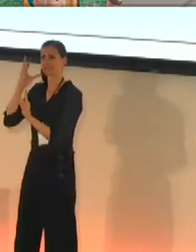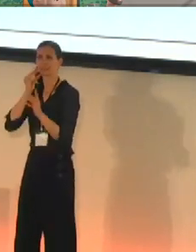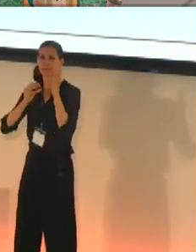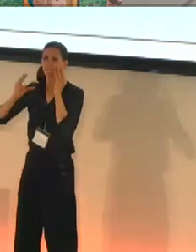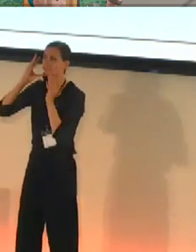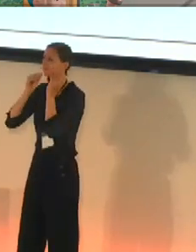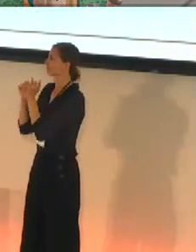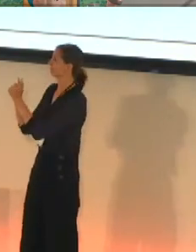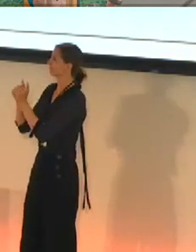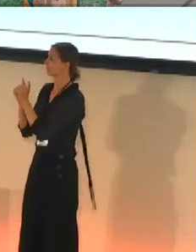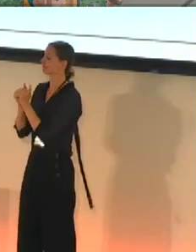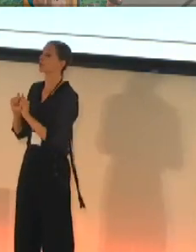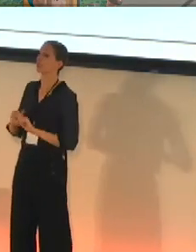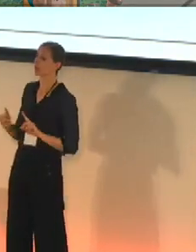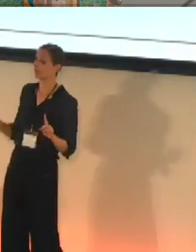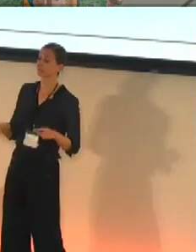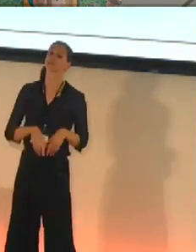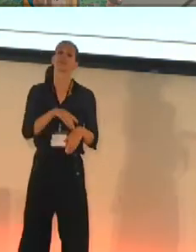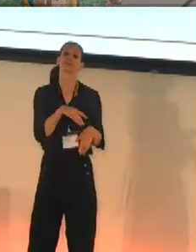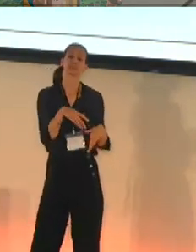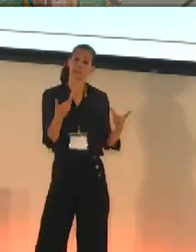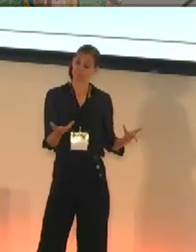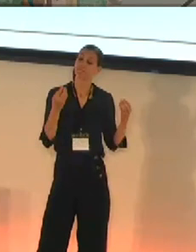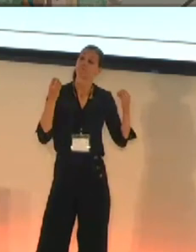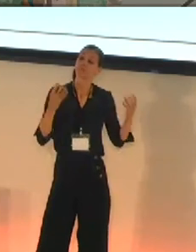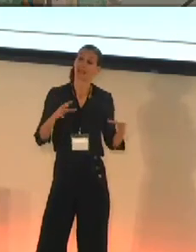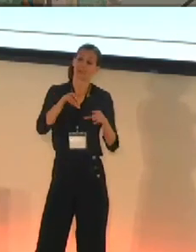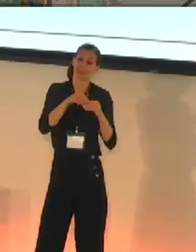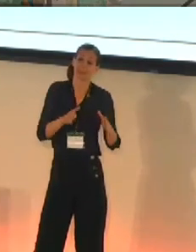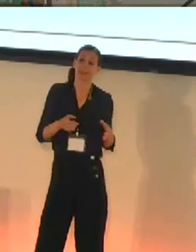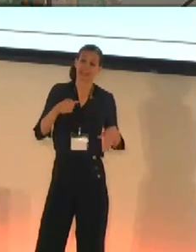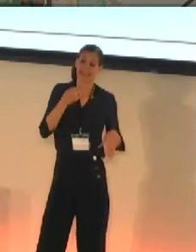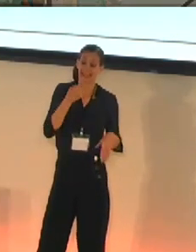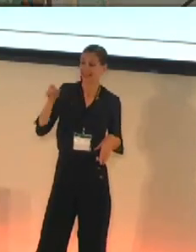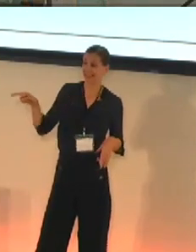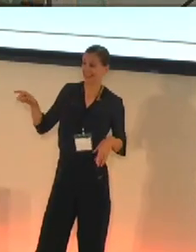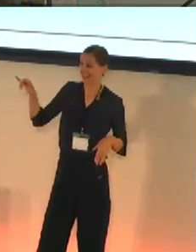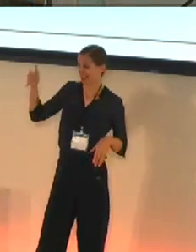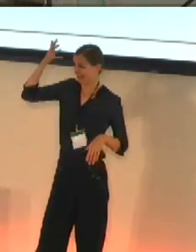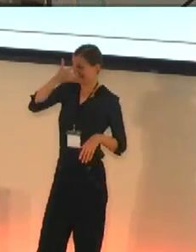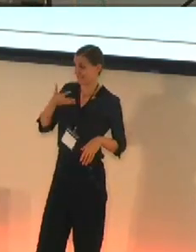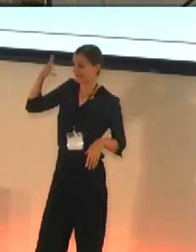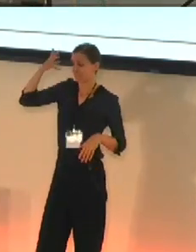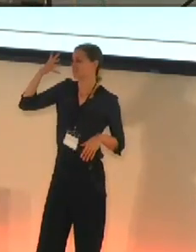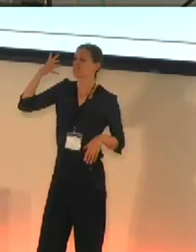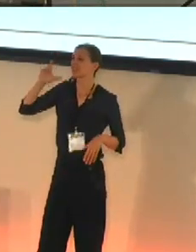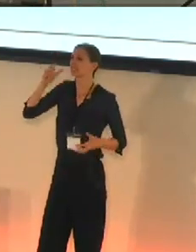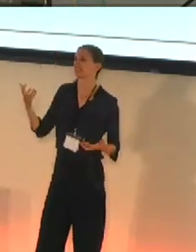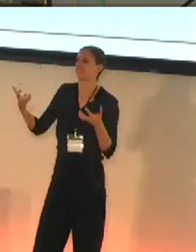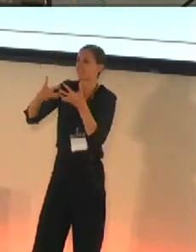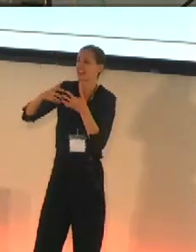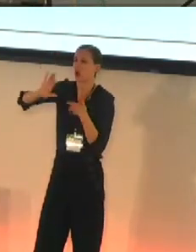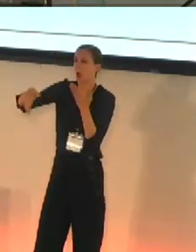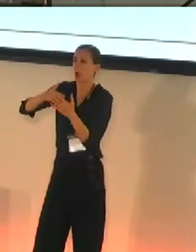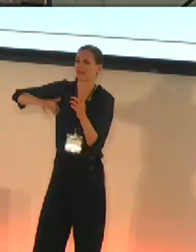them. However, a good deal of our participants actually thought that this appearance would not do for all possible virtual reality